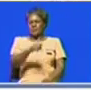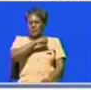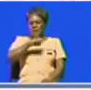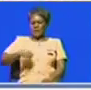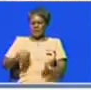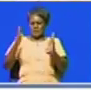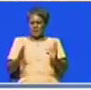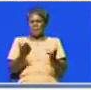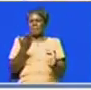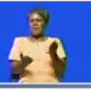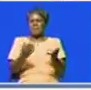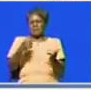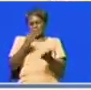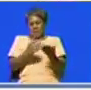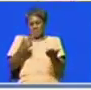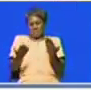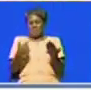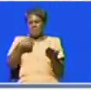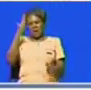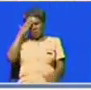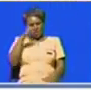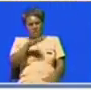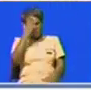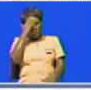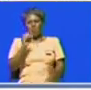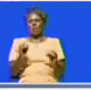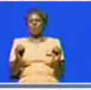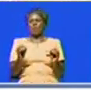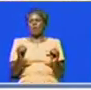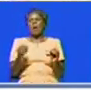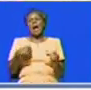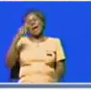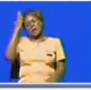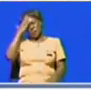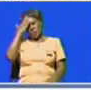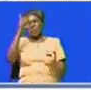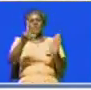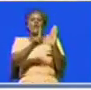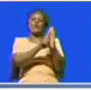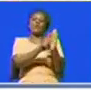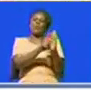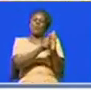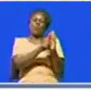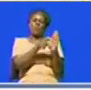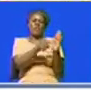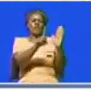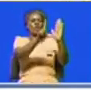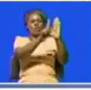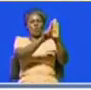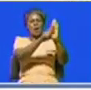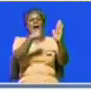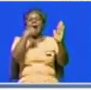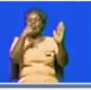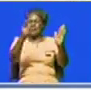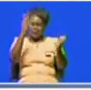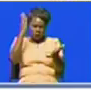says, maybe there's something I know that they don't know. What yes, do you I know? Know the law. And that is the law. I can tell